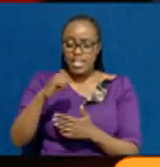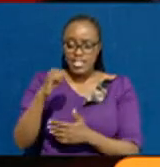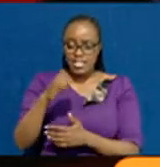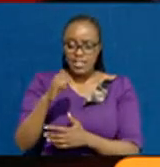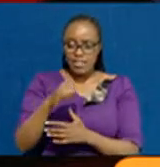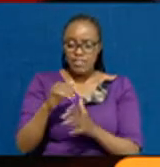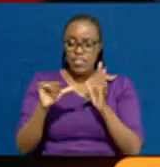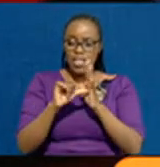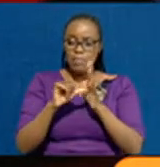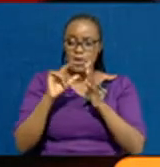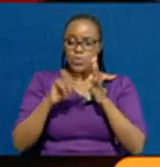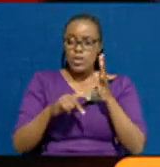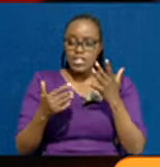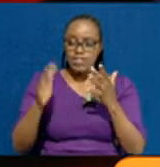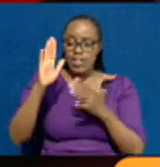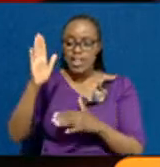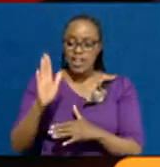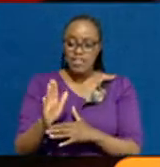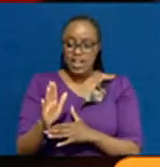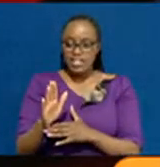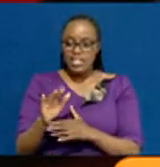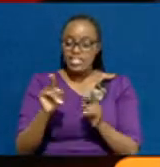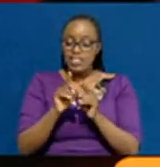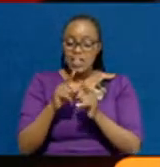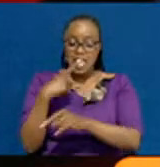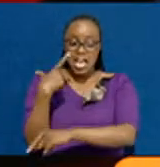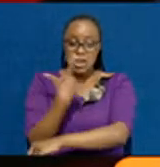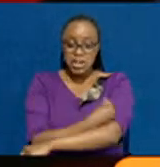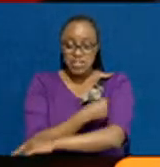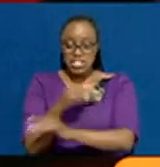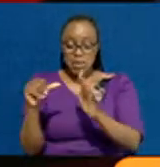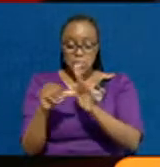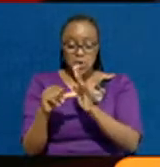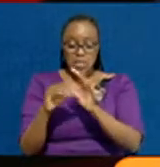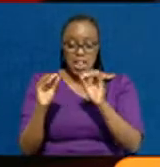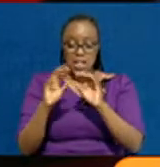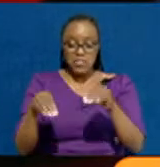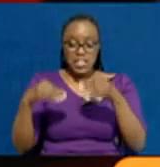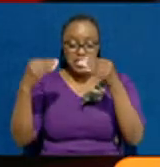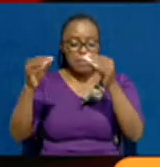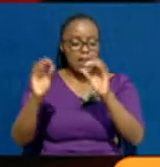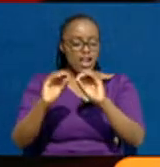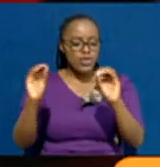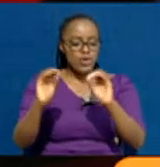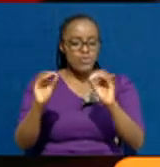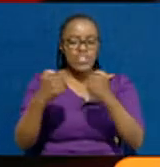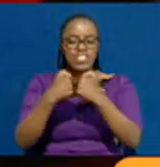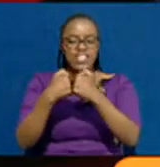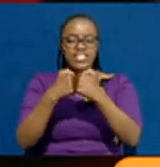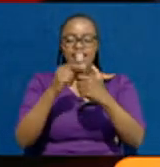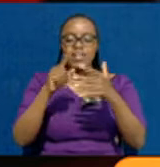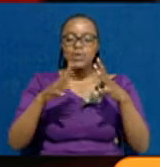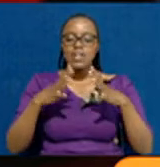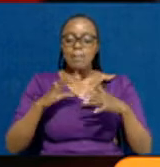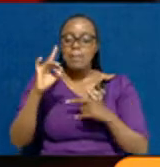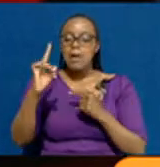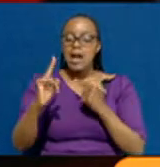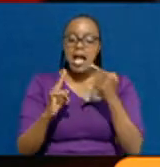the problem is no longer the vaccines in terms of the supplies. Okay. The challenge is the people are not